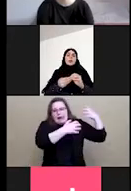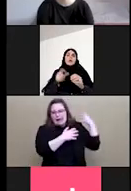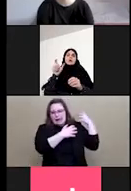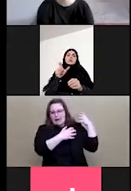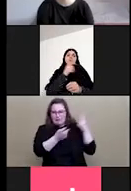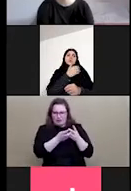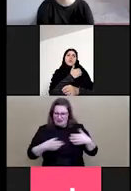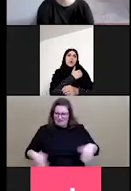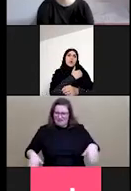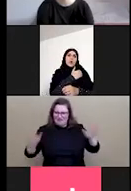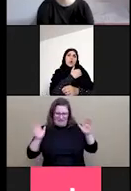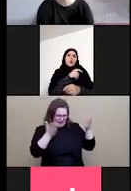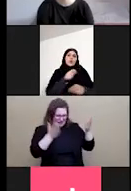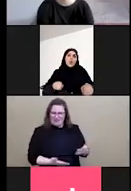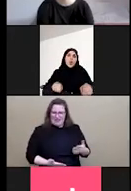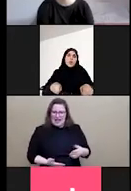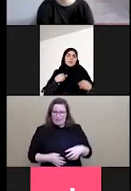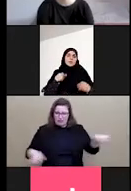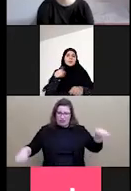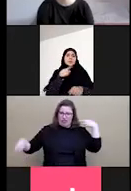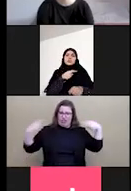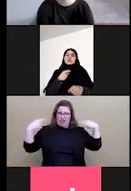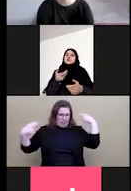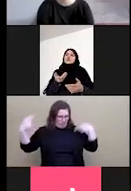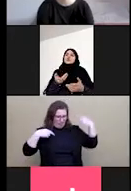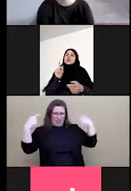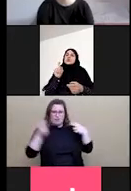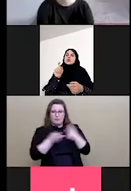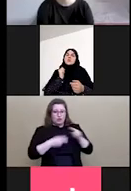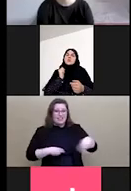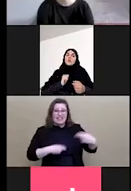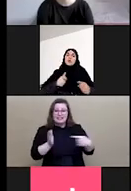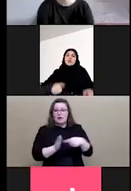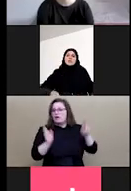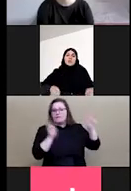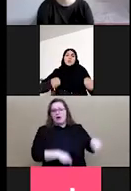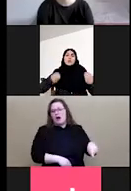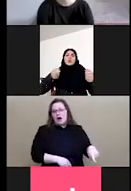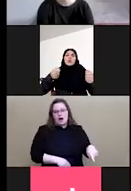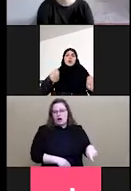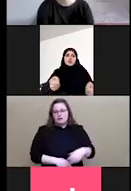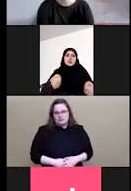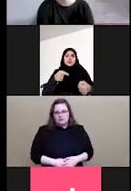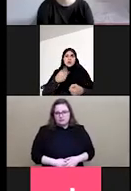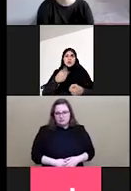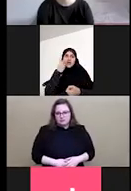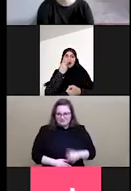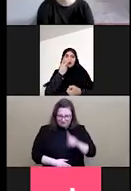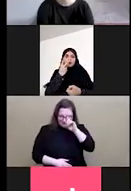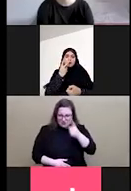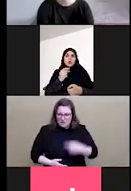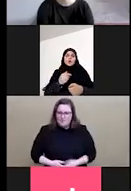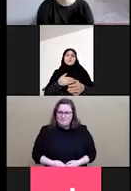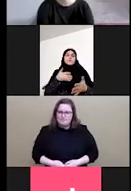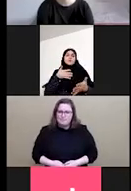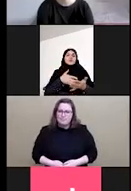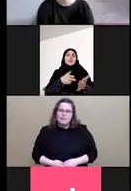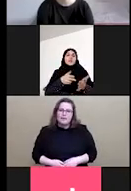everybody will be staring at them, and the next time they won't participate. And another thing that is very important also is